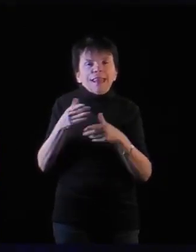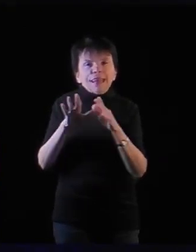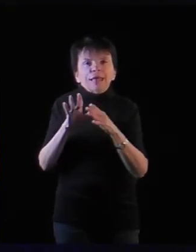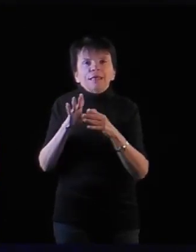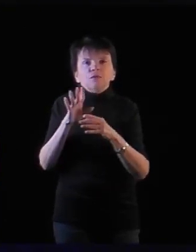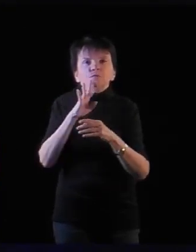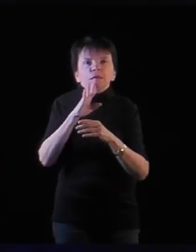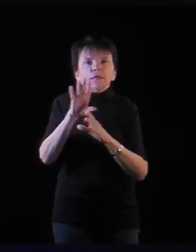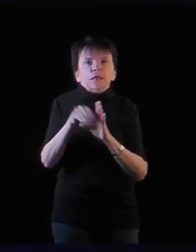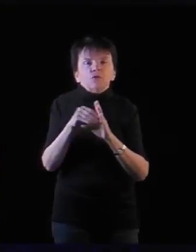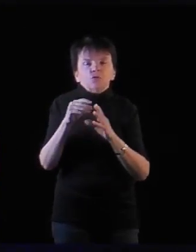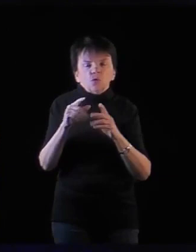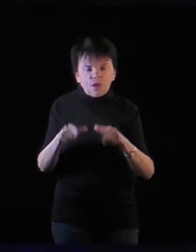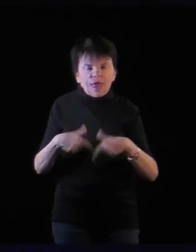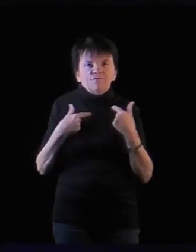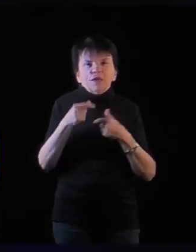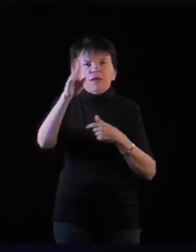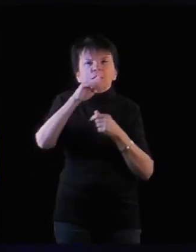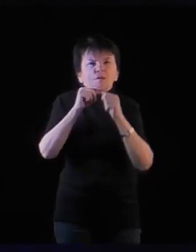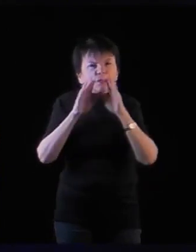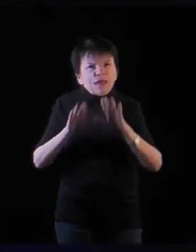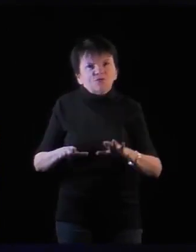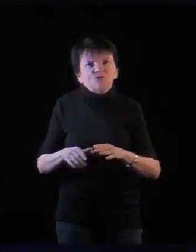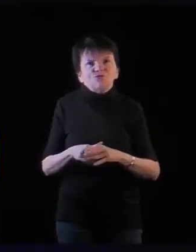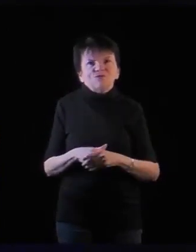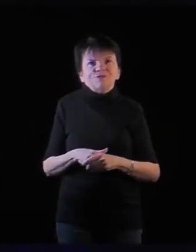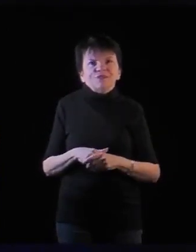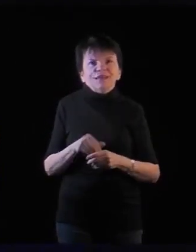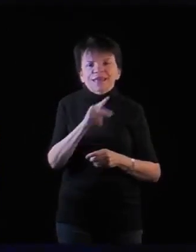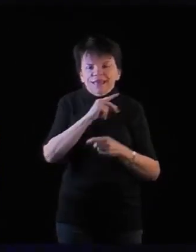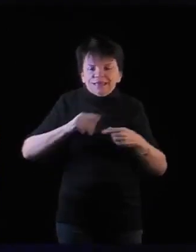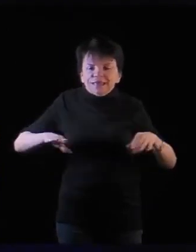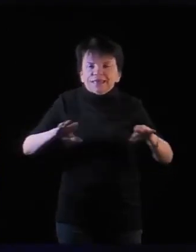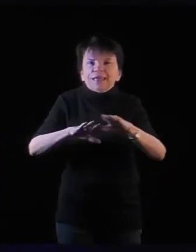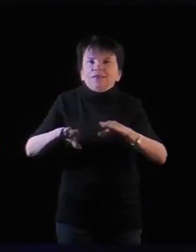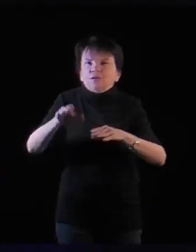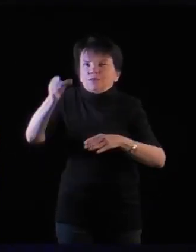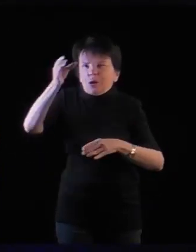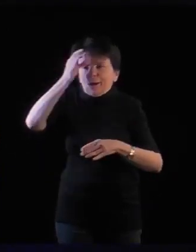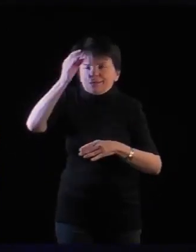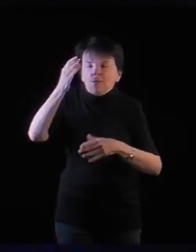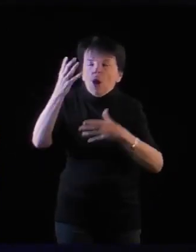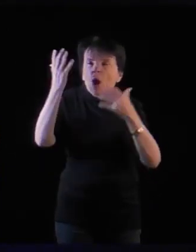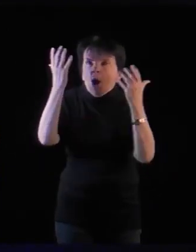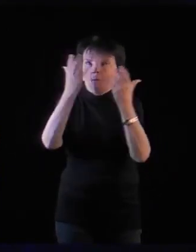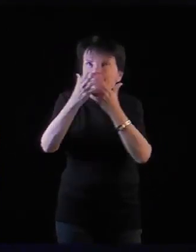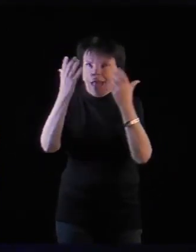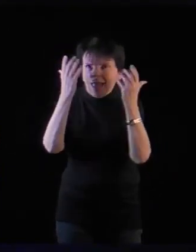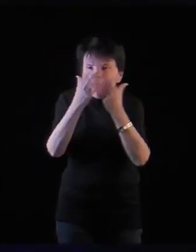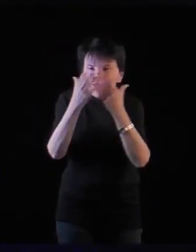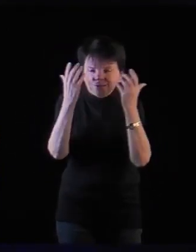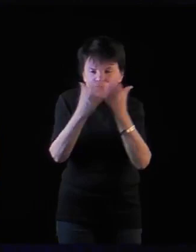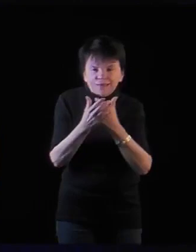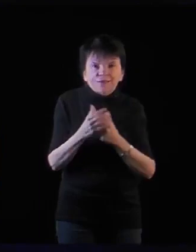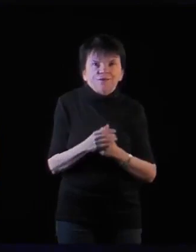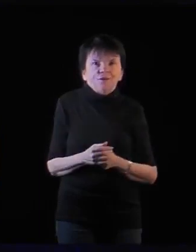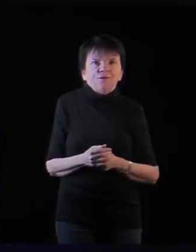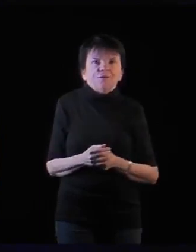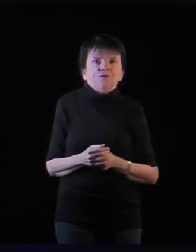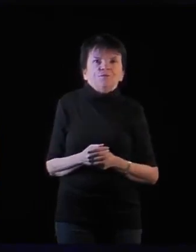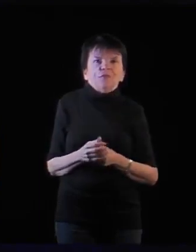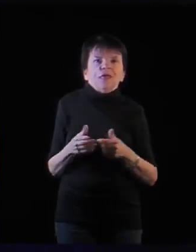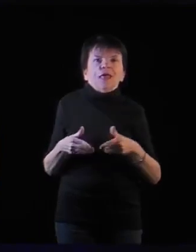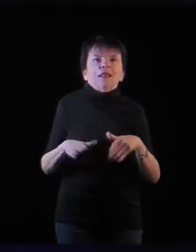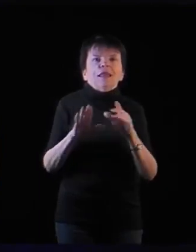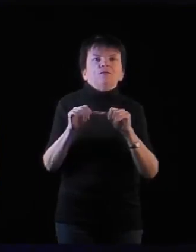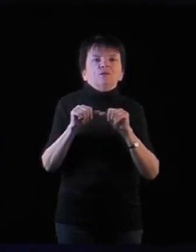life. God bless you. This kingdom concept is amazing. May we continue to allow the